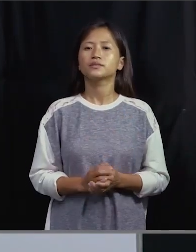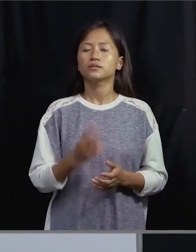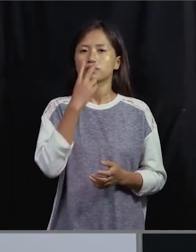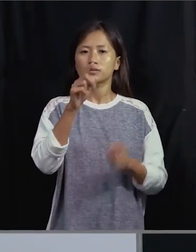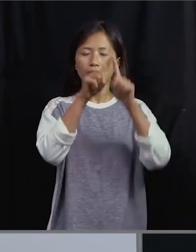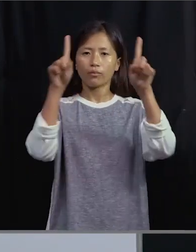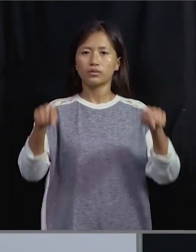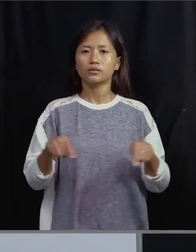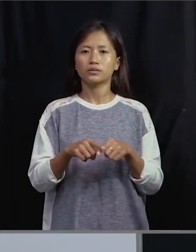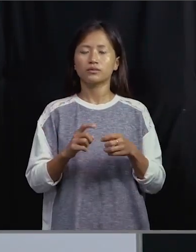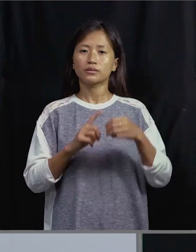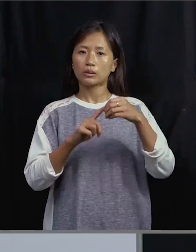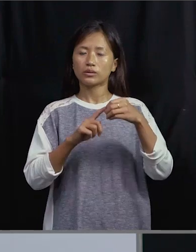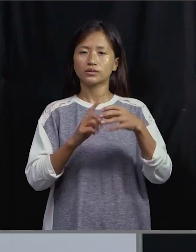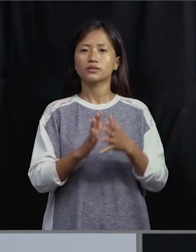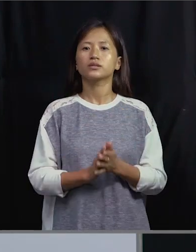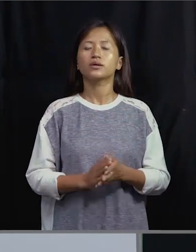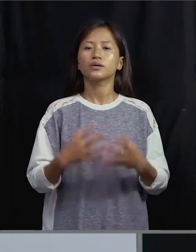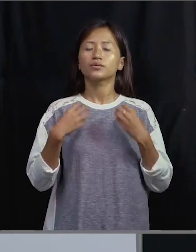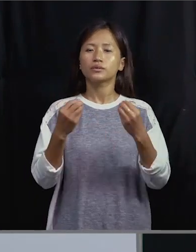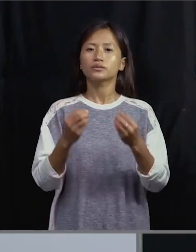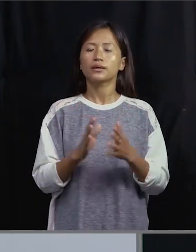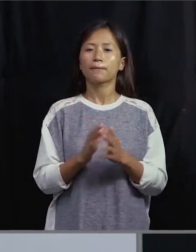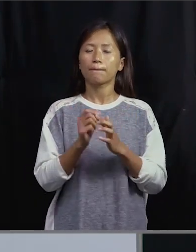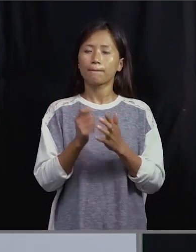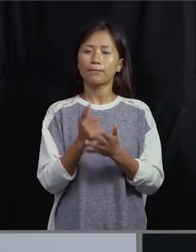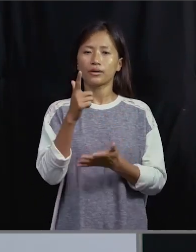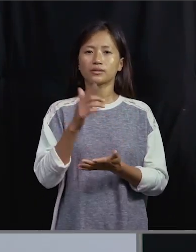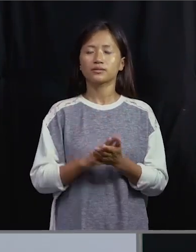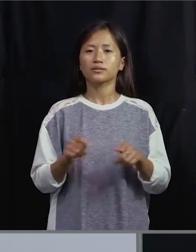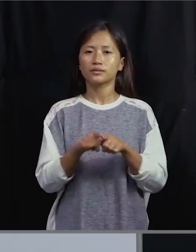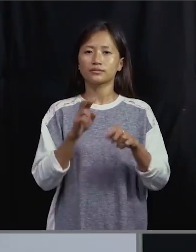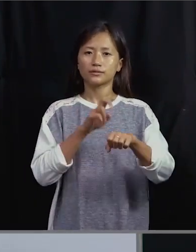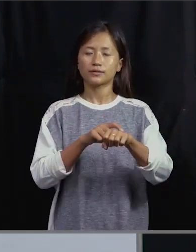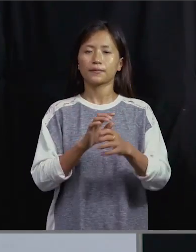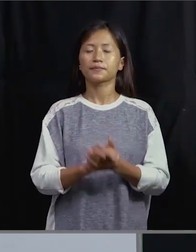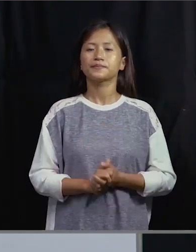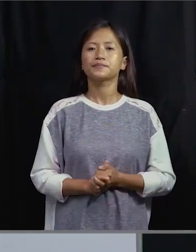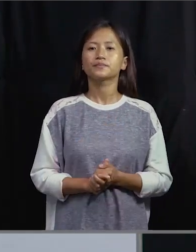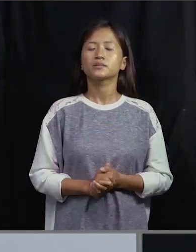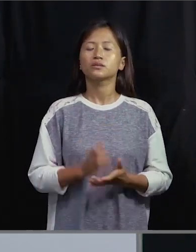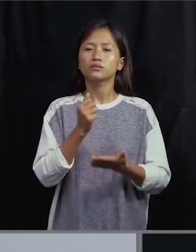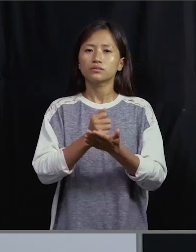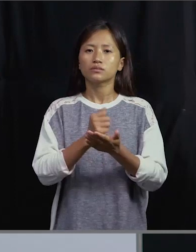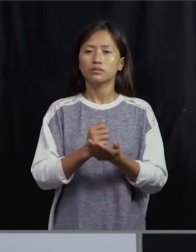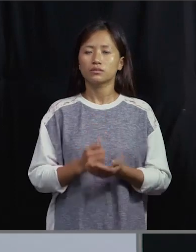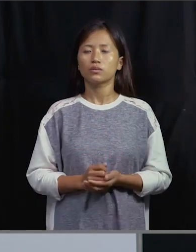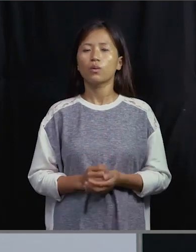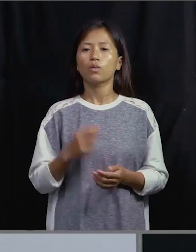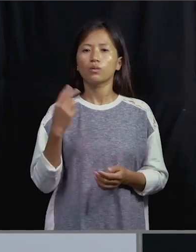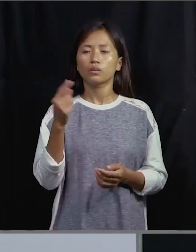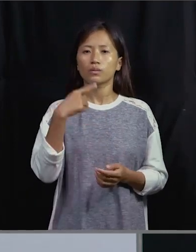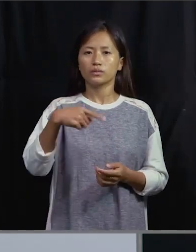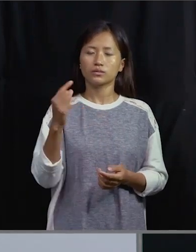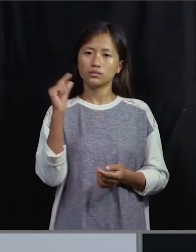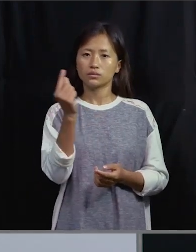quantity, willingness to buy, price, and time. So these are the four factors which you should always use in order